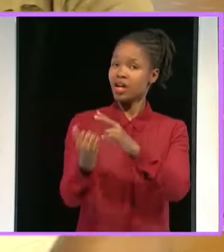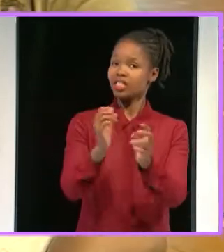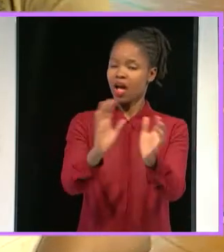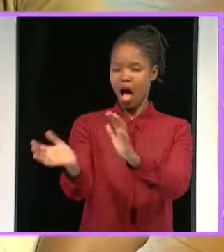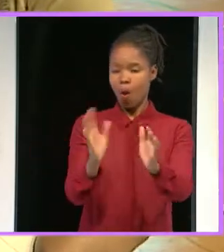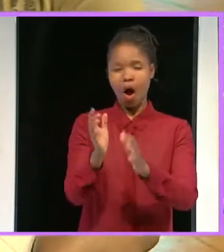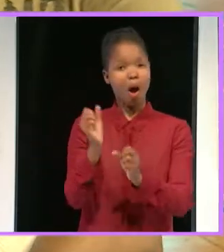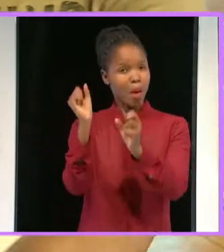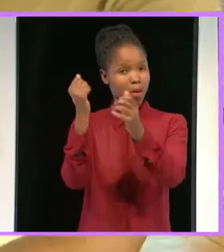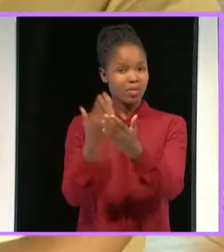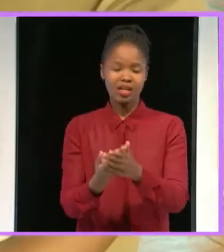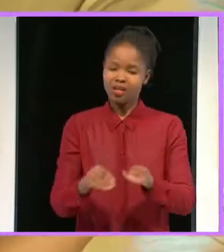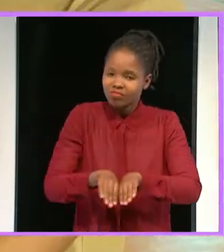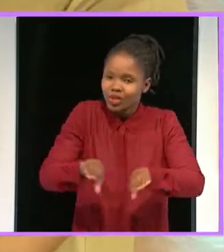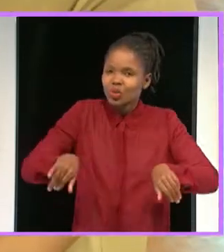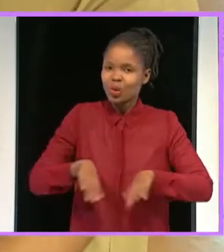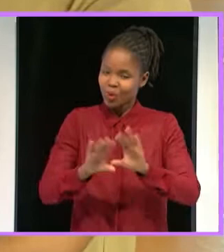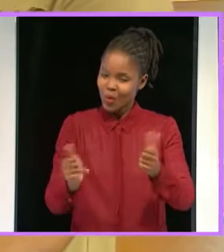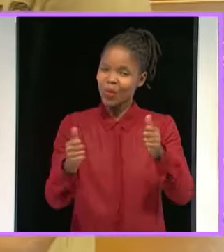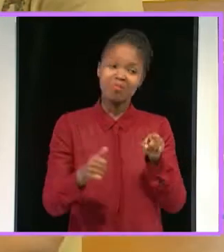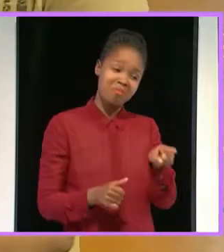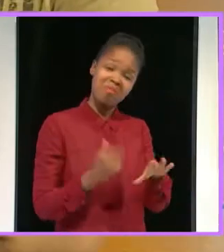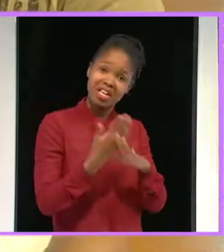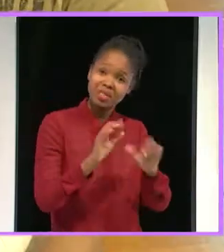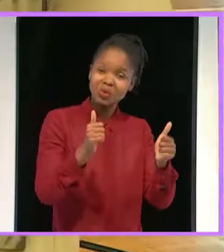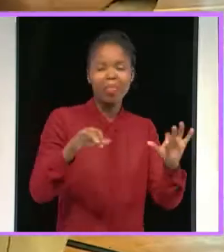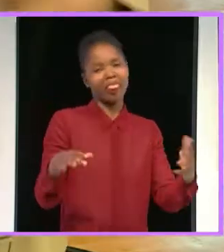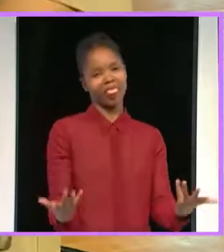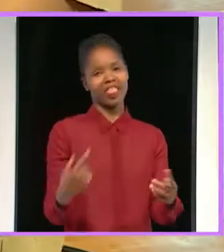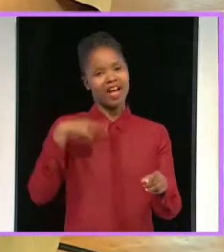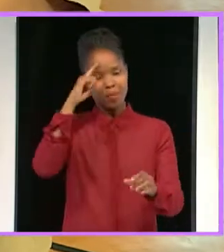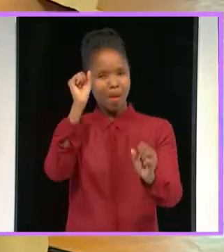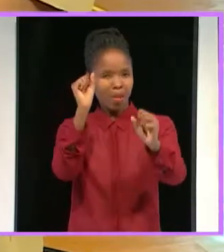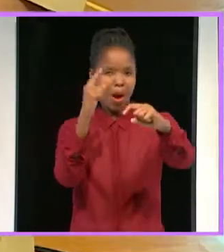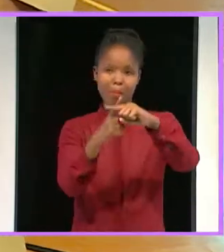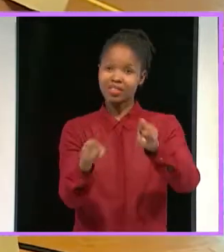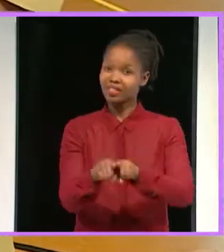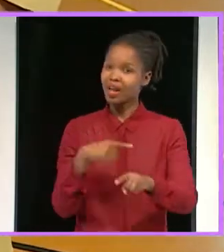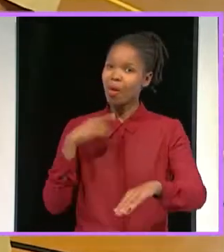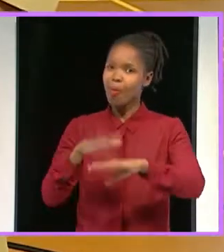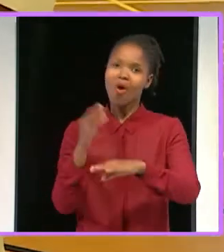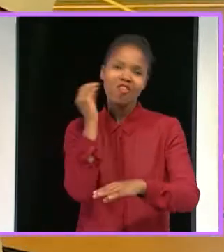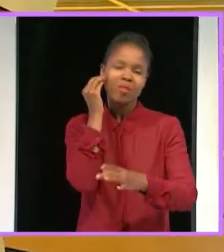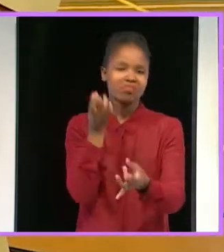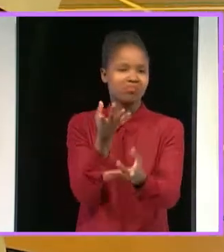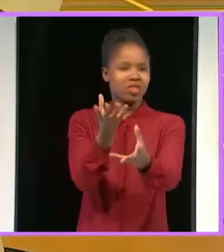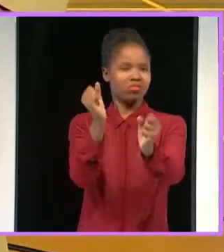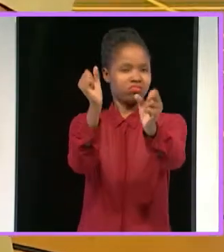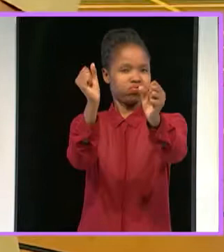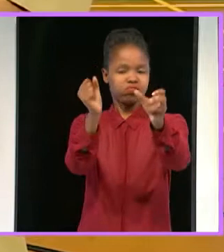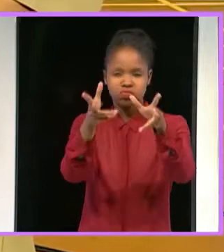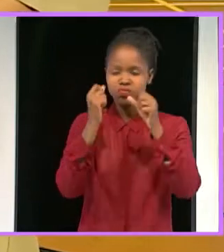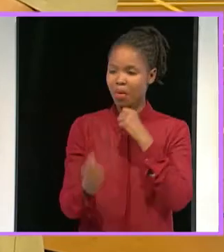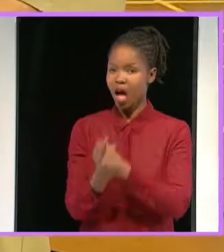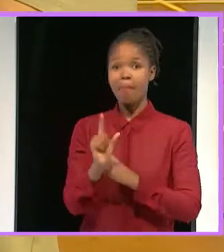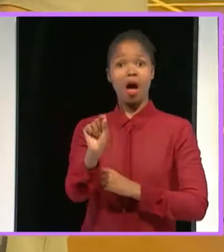I can swim with Tipsy, still can't swim, but we continue bringing you all the good stories. Don't say we we're not hooking you up. We're giving you information as it